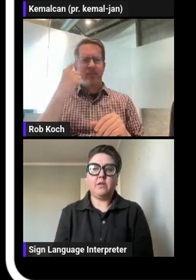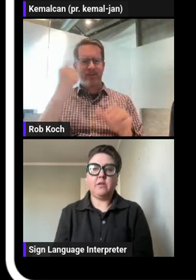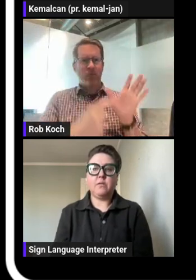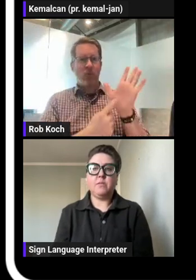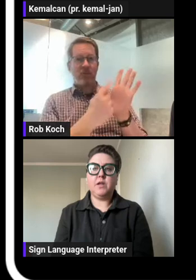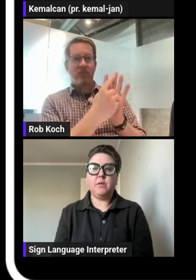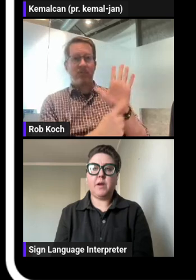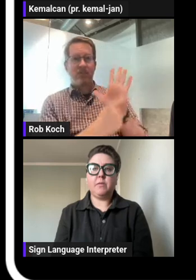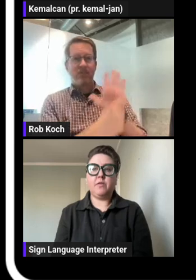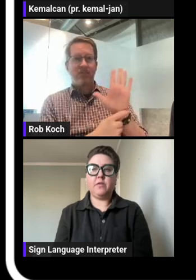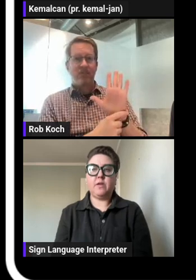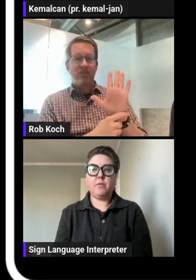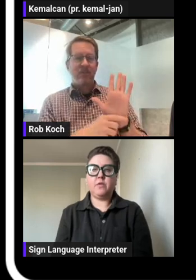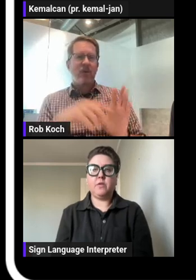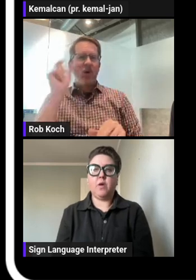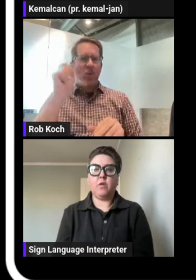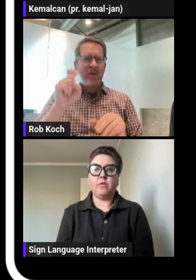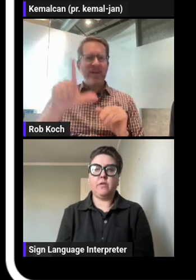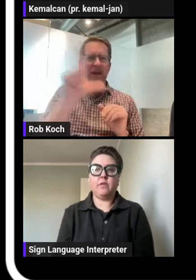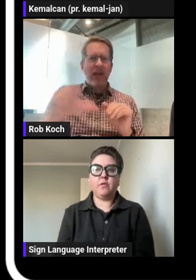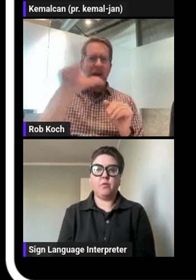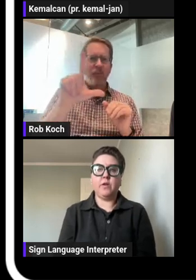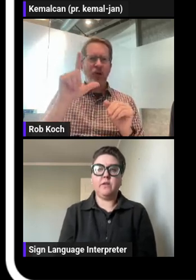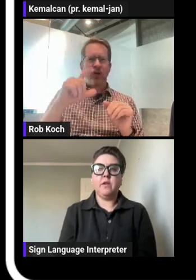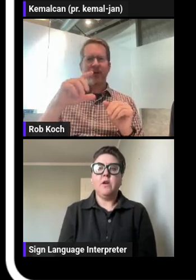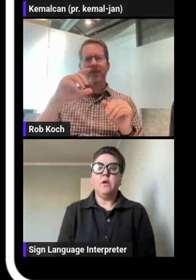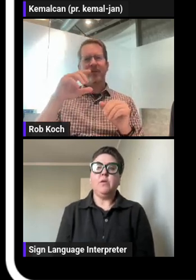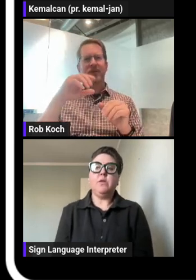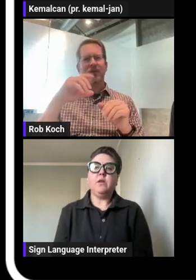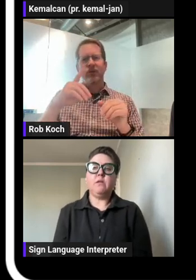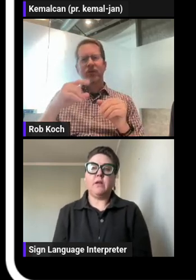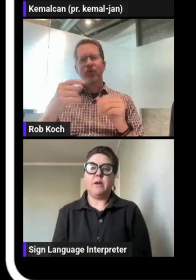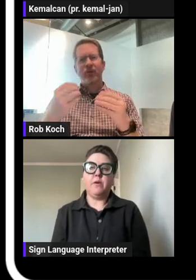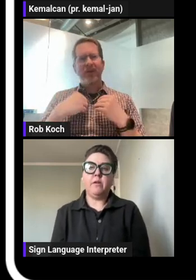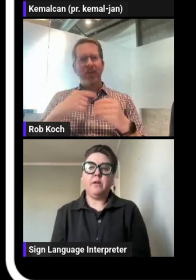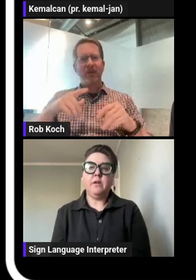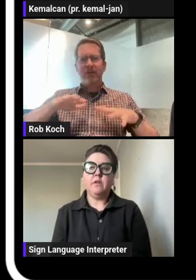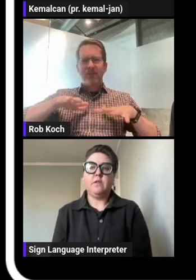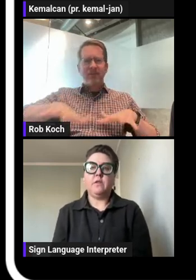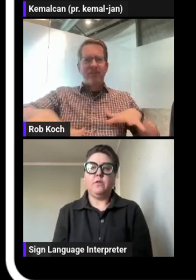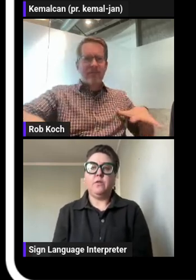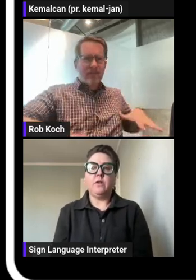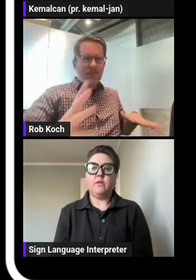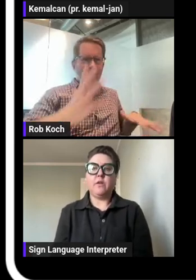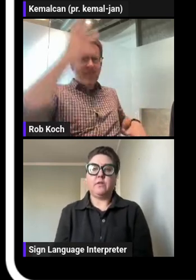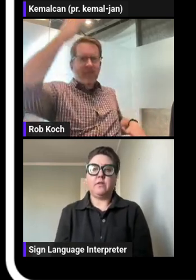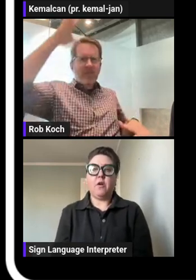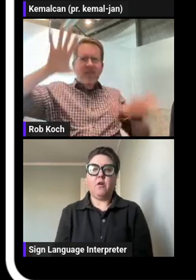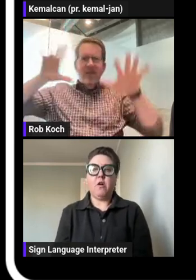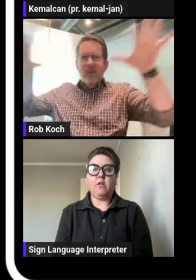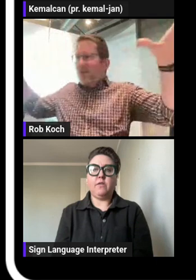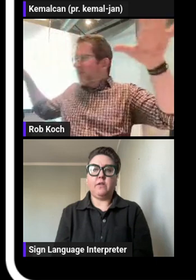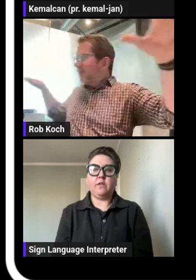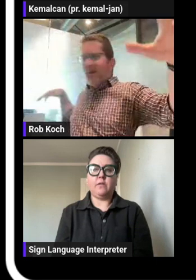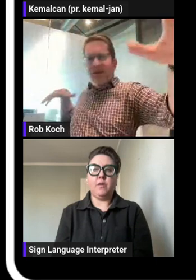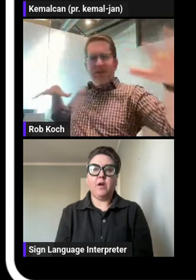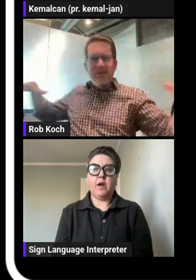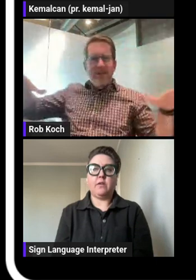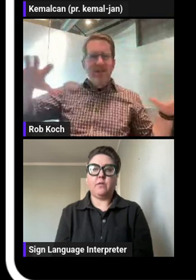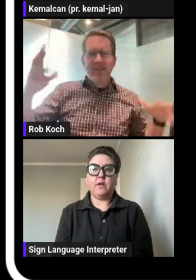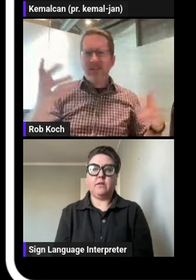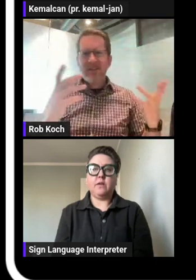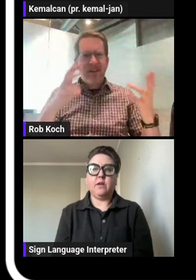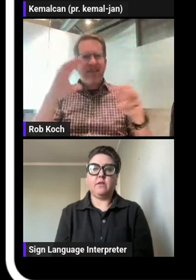you can imagine MediaPipe, for example, doing all of those different points, we would need the library to give us all of